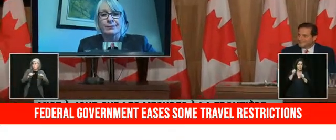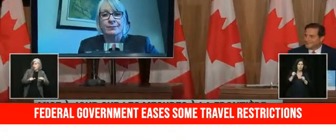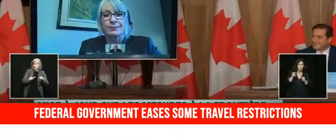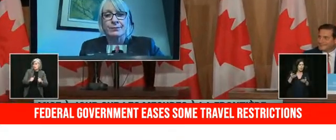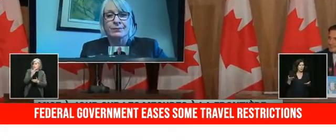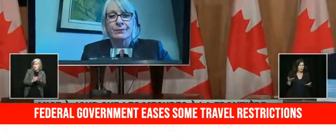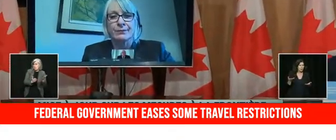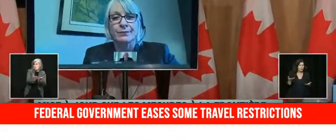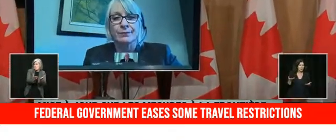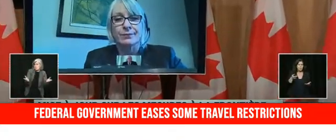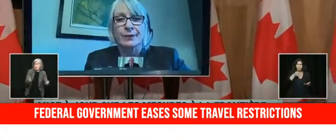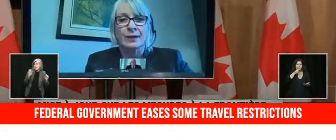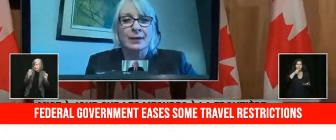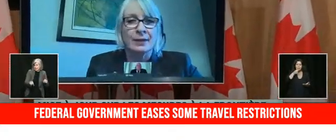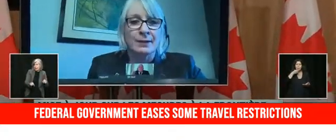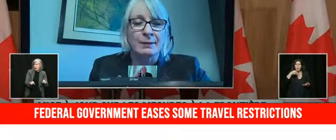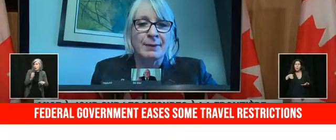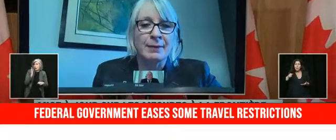medium term?